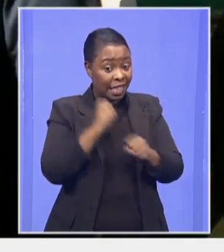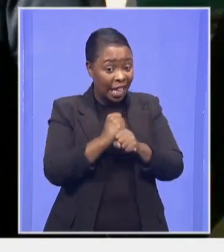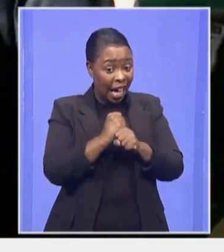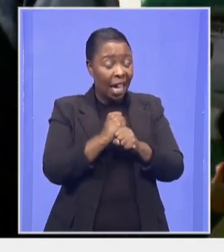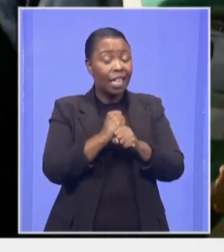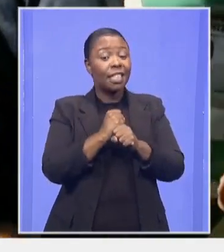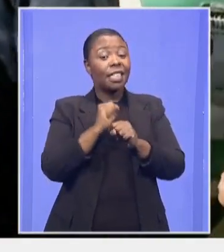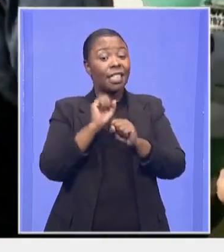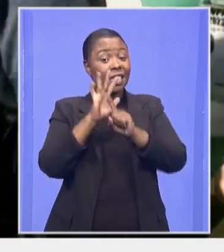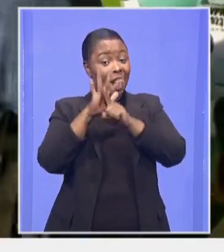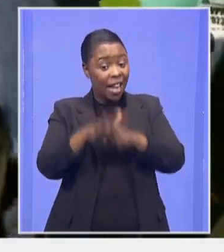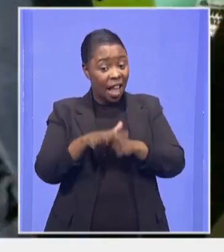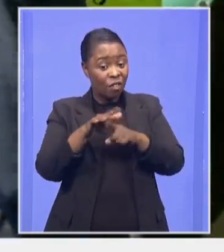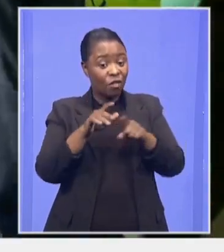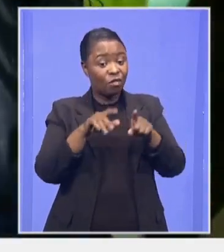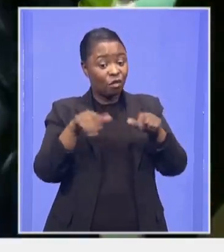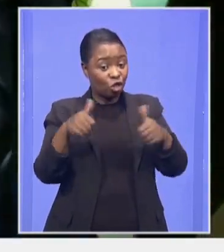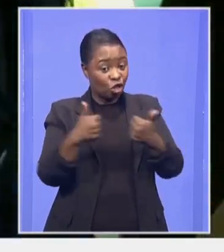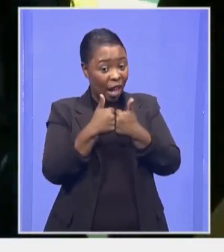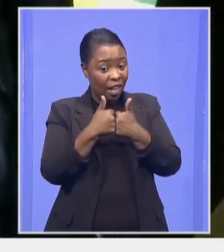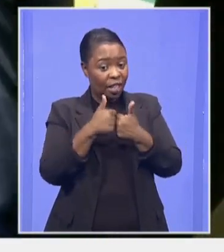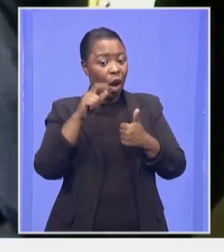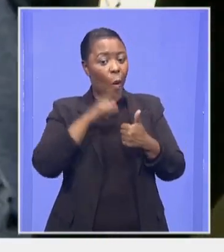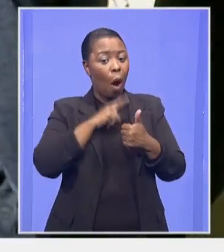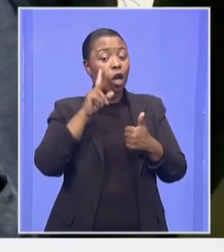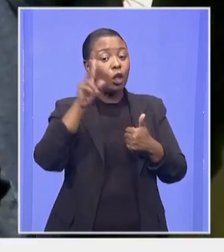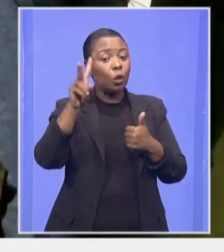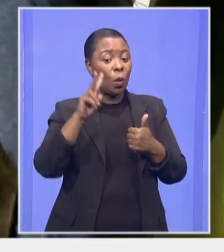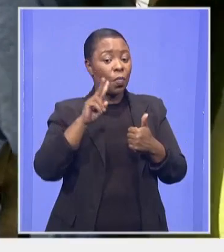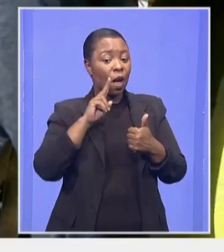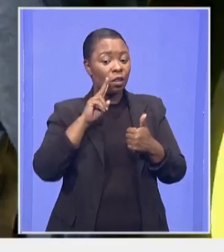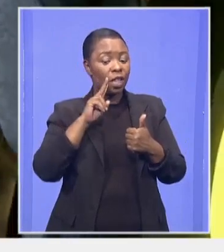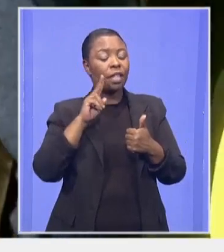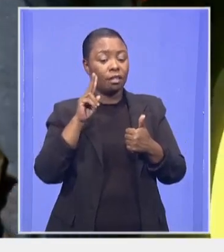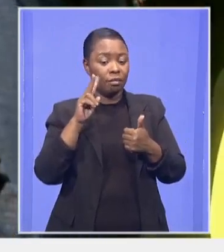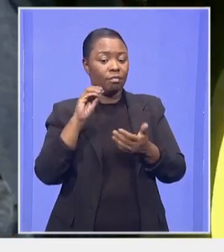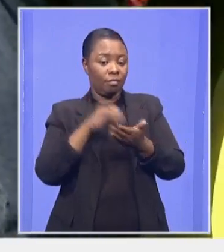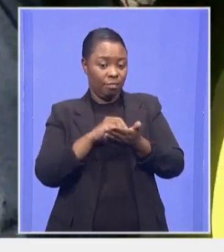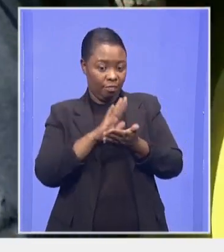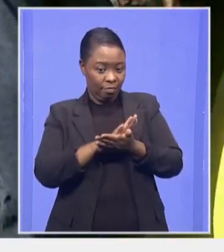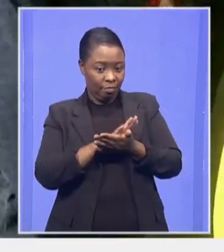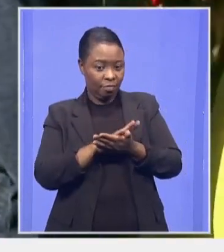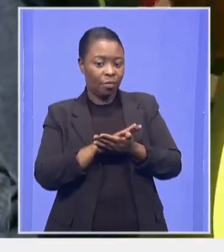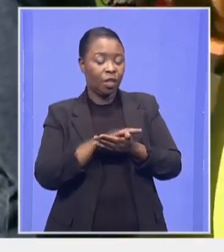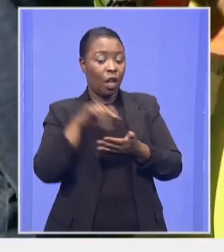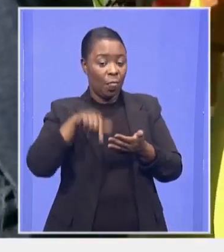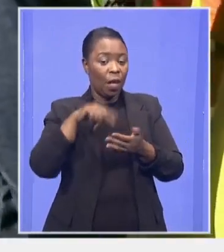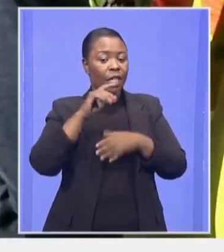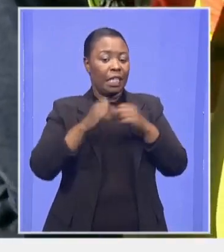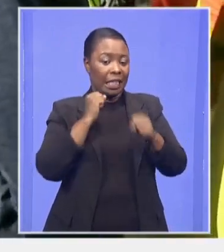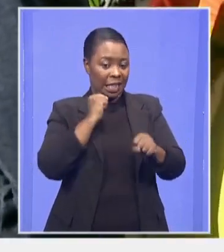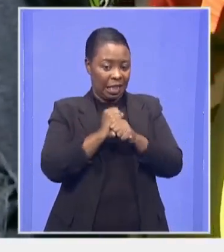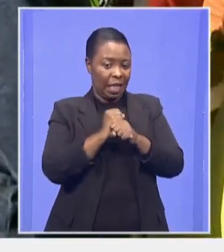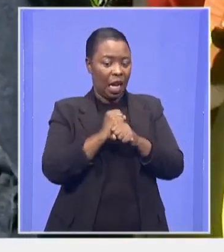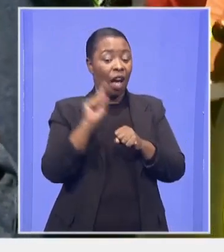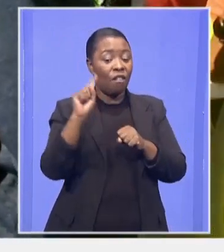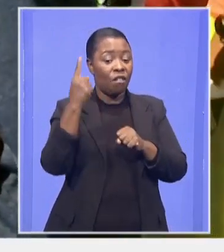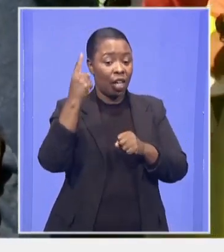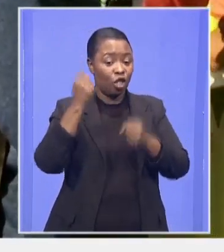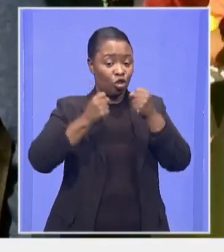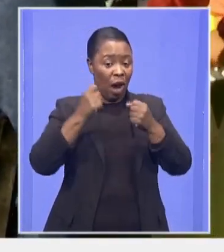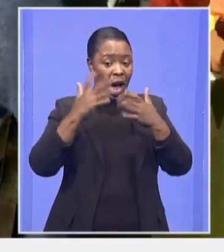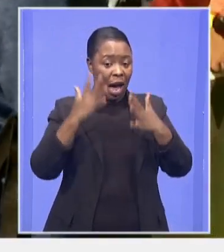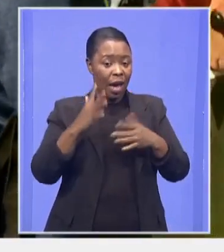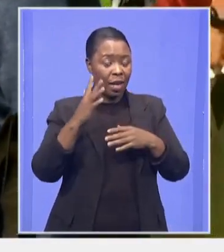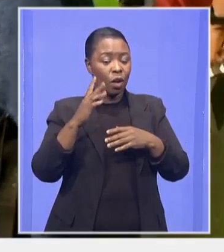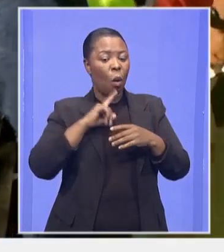route, as we started with 2,000 runners in our first run. This year now our first run after